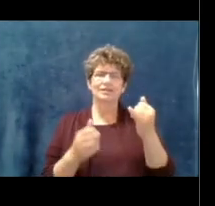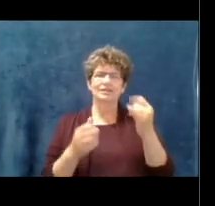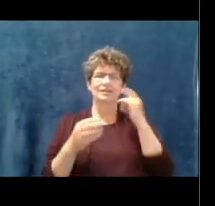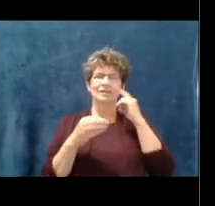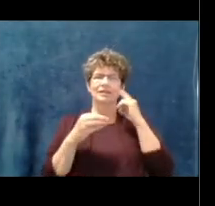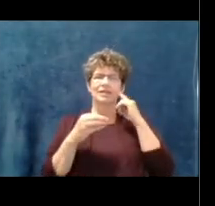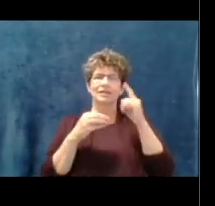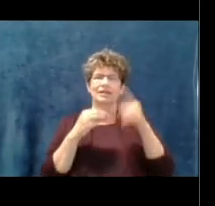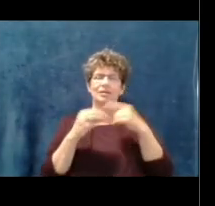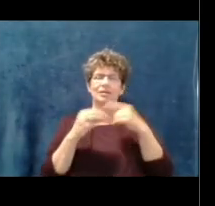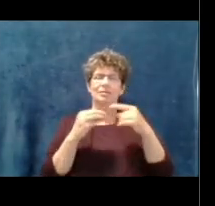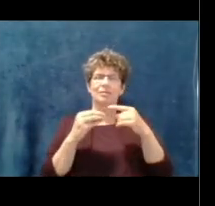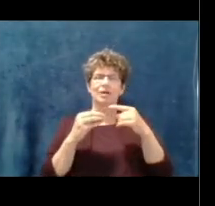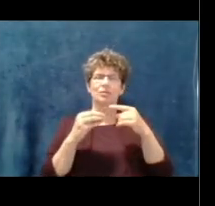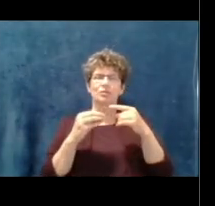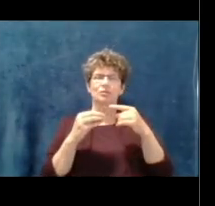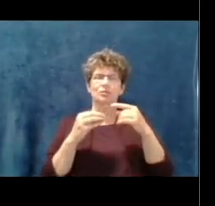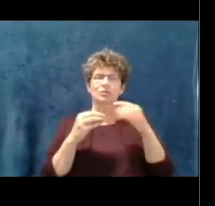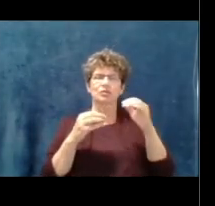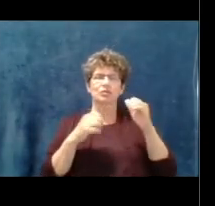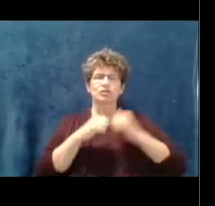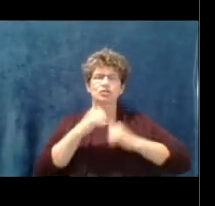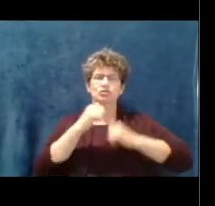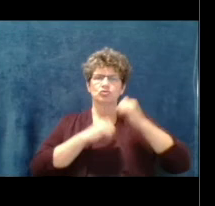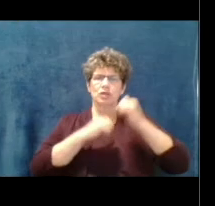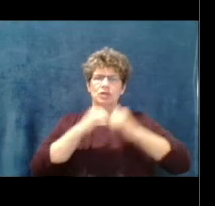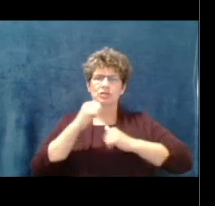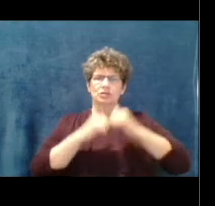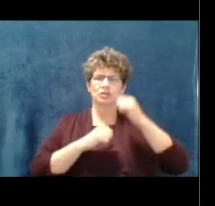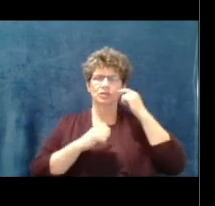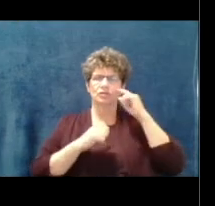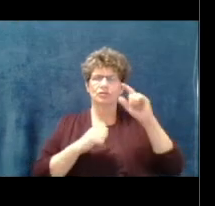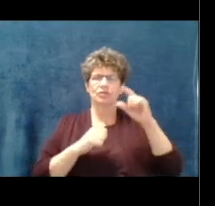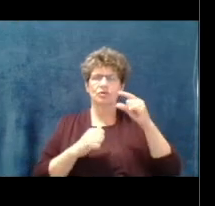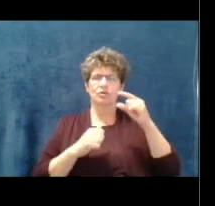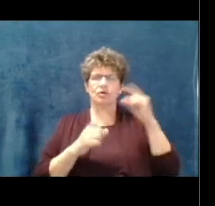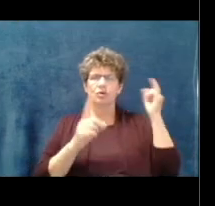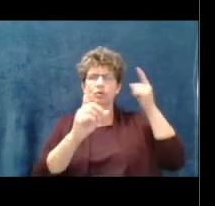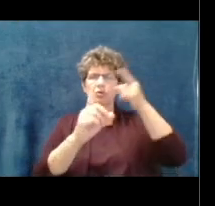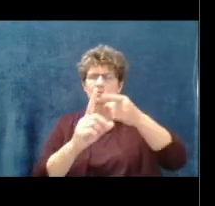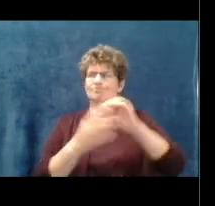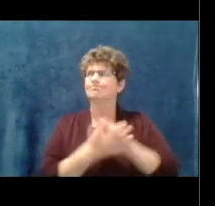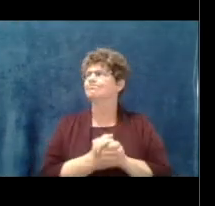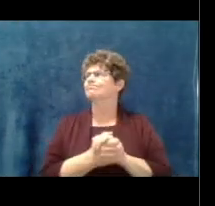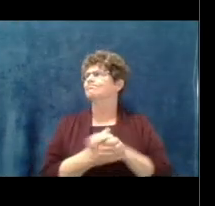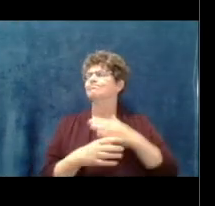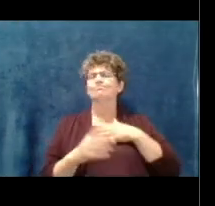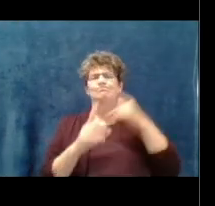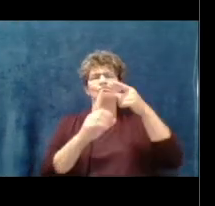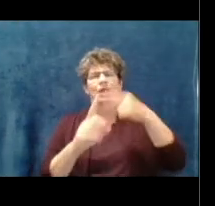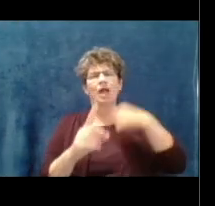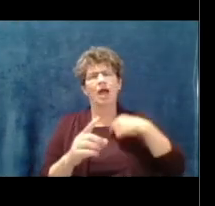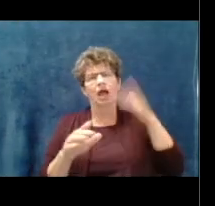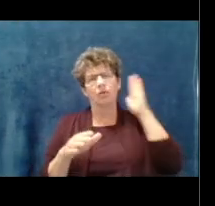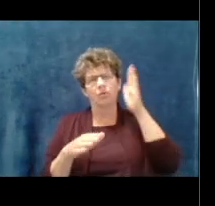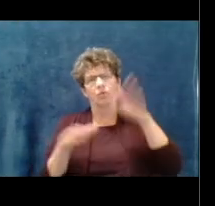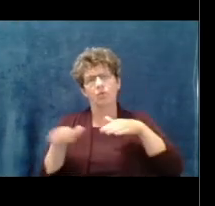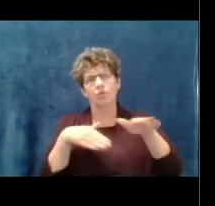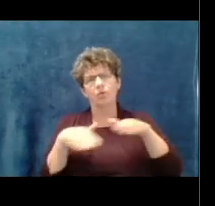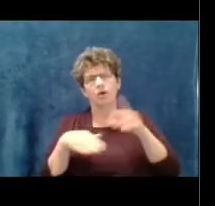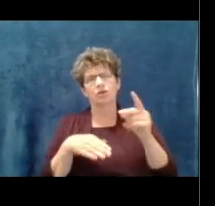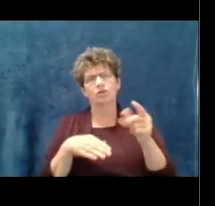of the goals that we make. I will walk my dog for 10 minutes a day. It's a pretty good goal, isn't it?